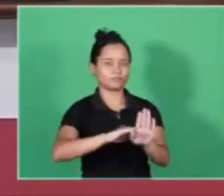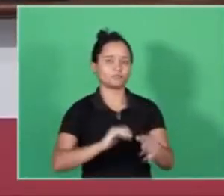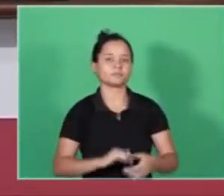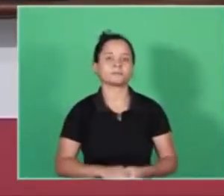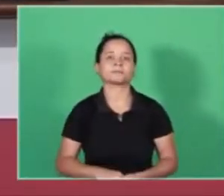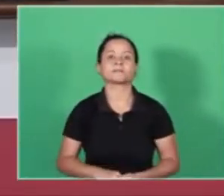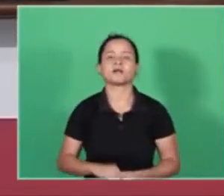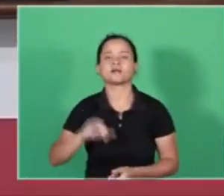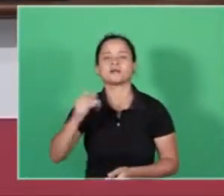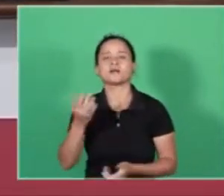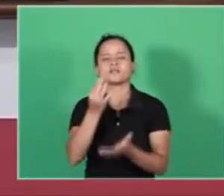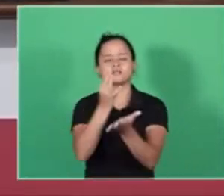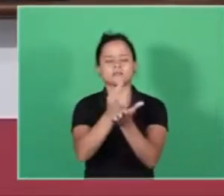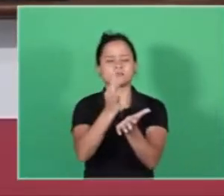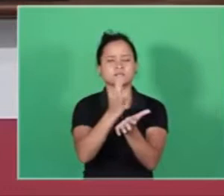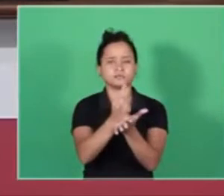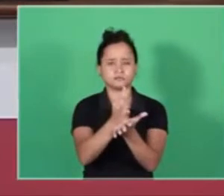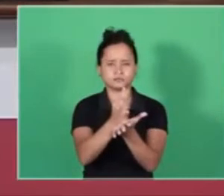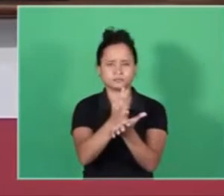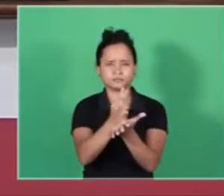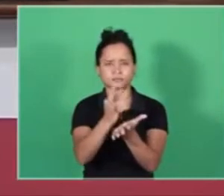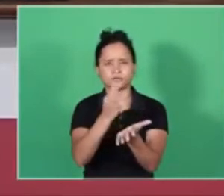What was the great ideology